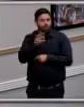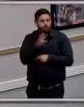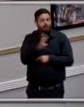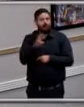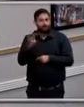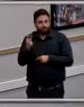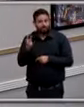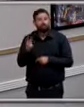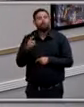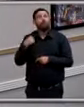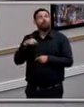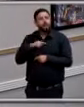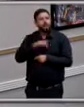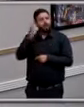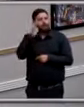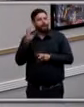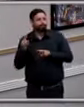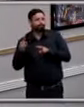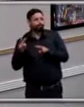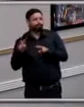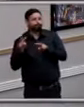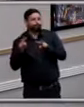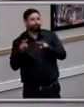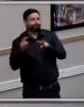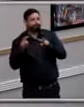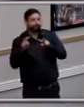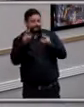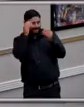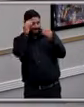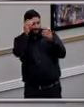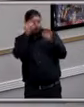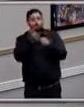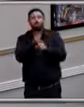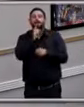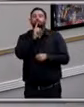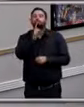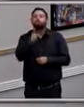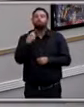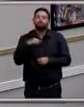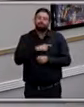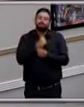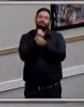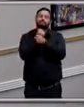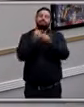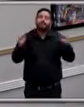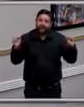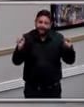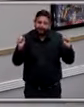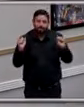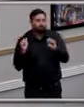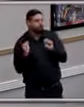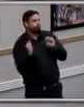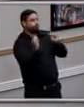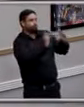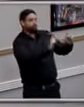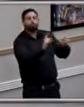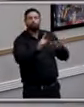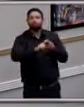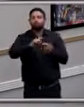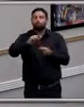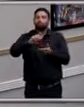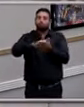to monitor the information to make sure that we can safely return on September the 28th.